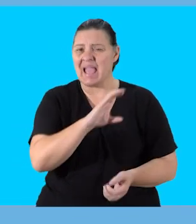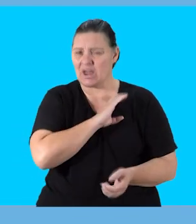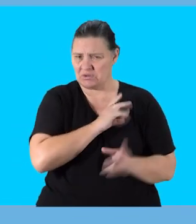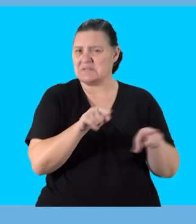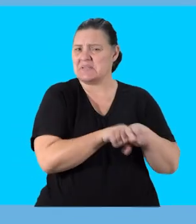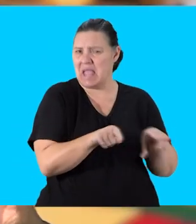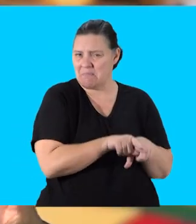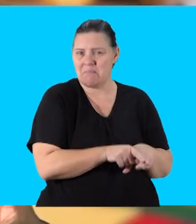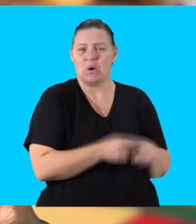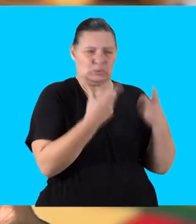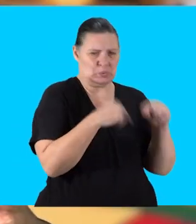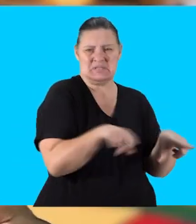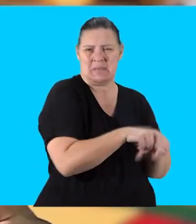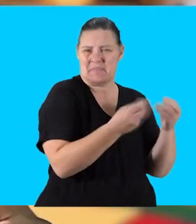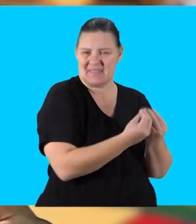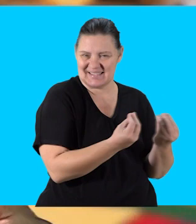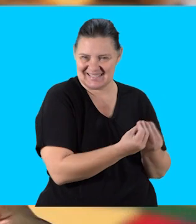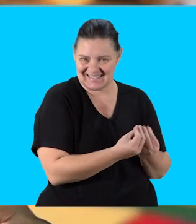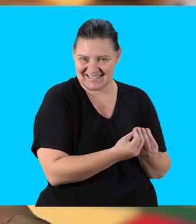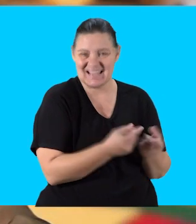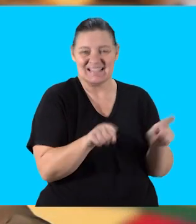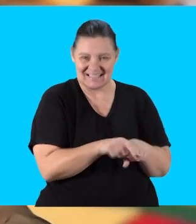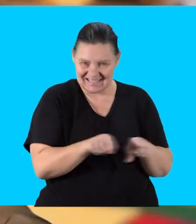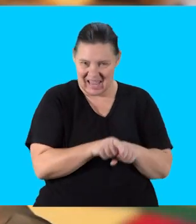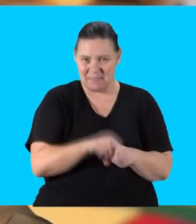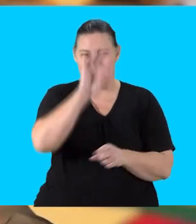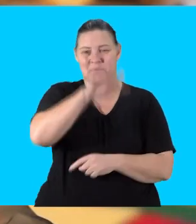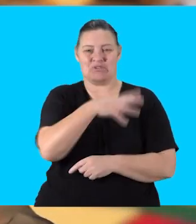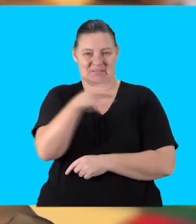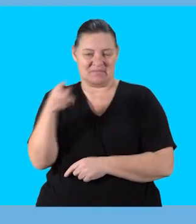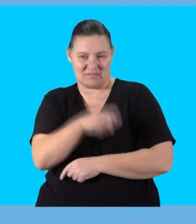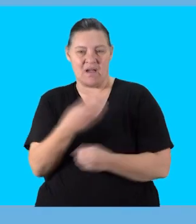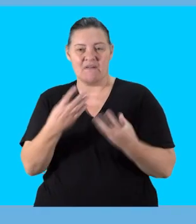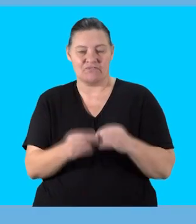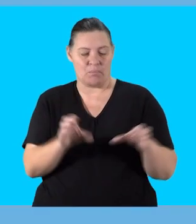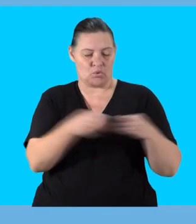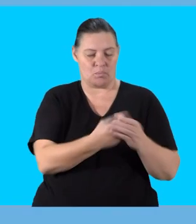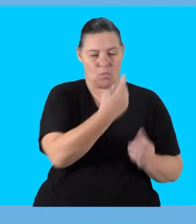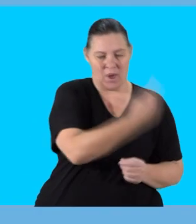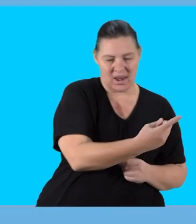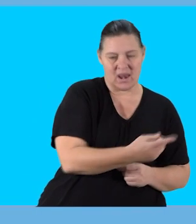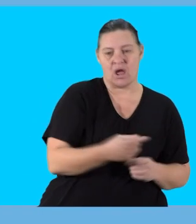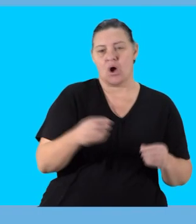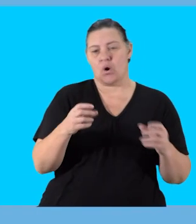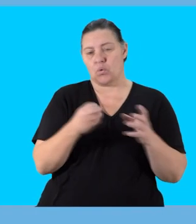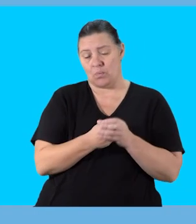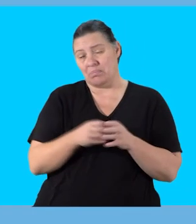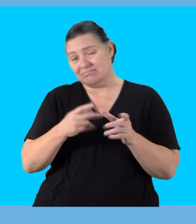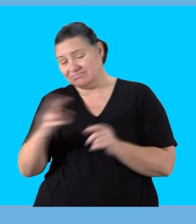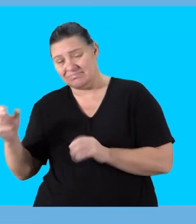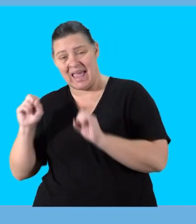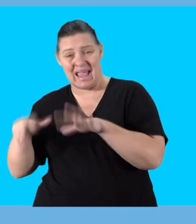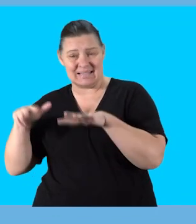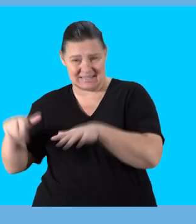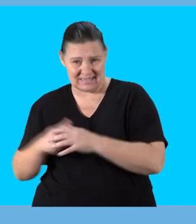similar characteristics, we have similar traits, as with the periodic table. So the groups are numbered from group number 1 all the way to group